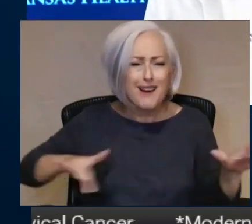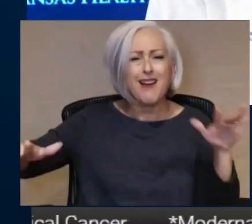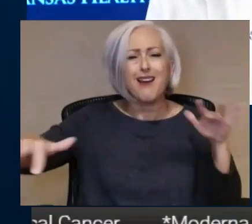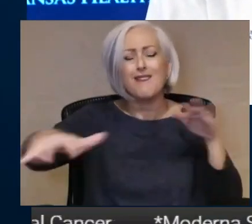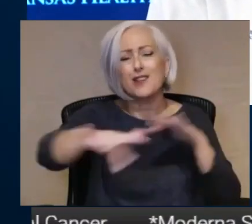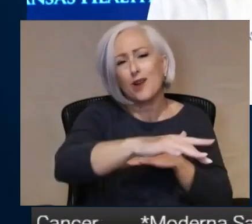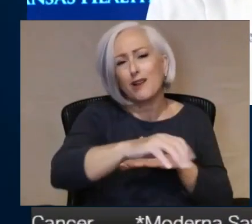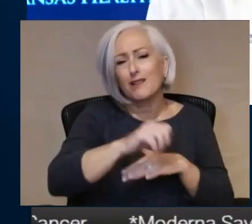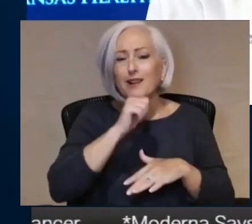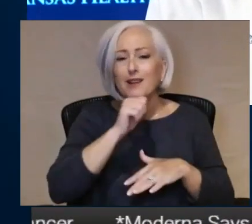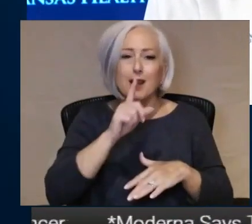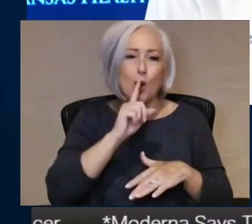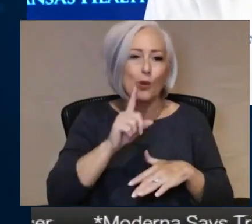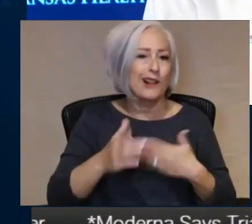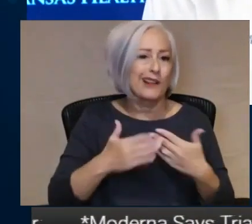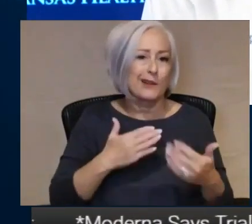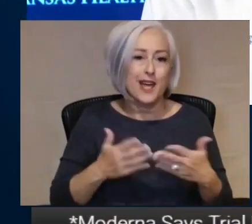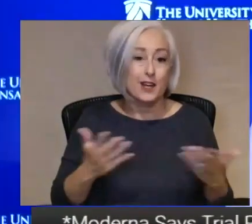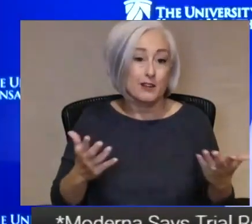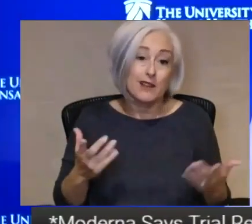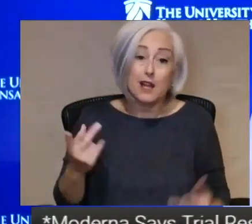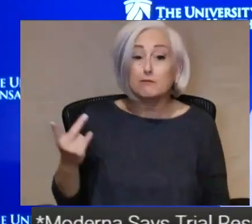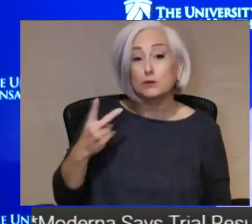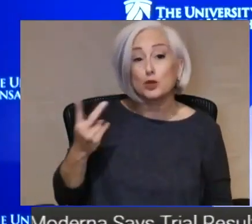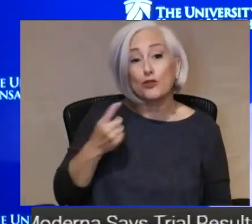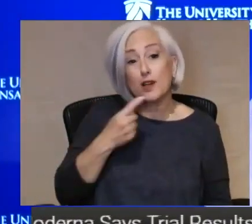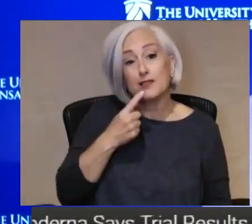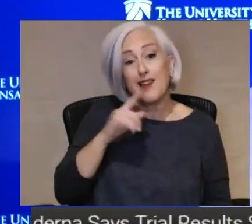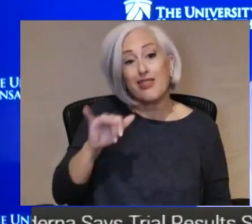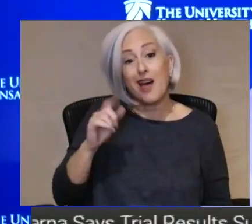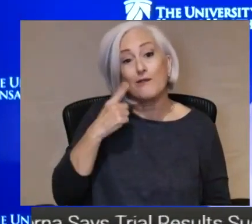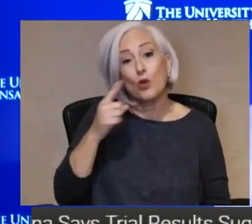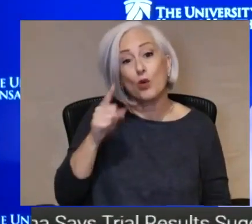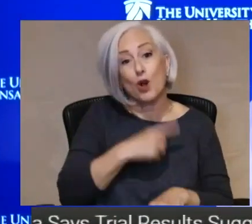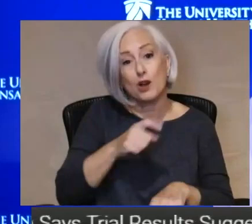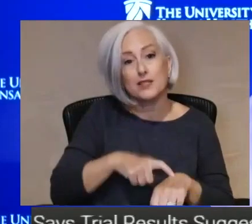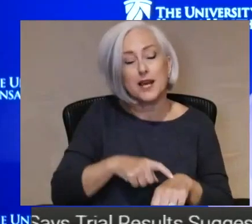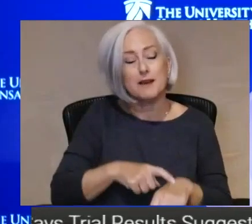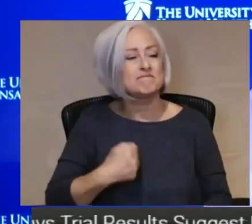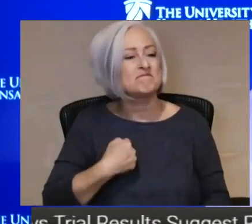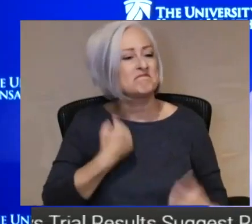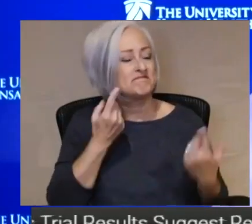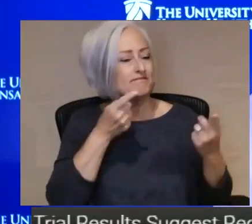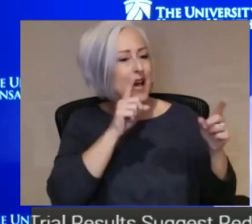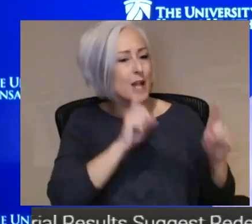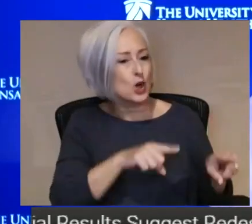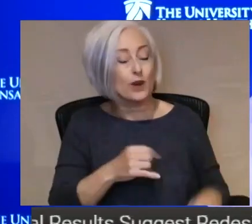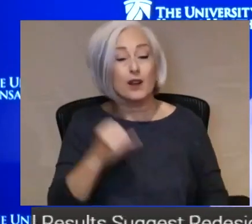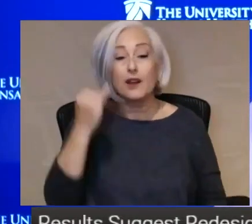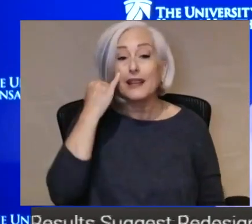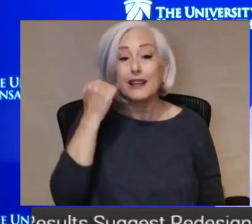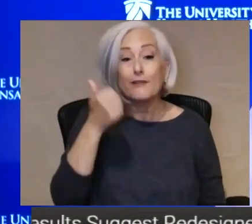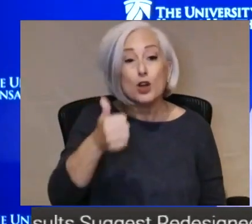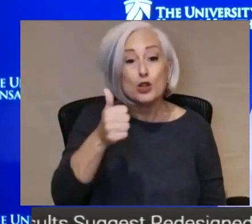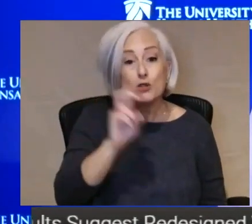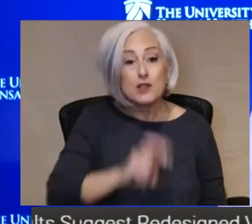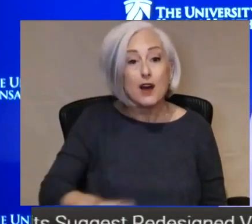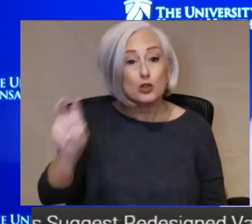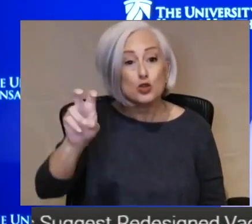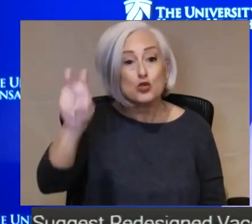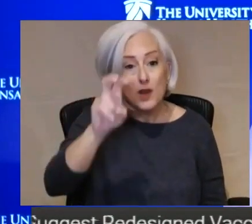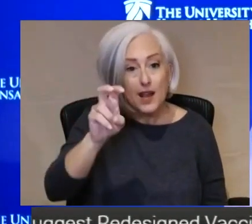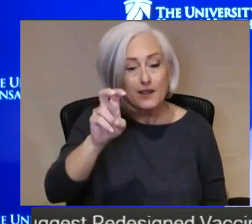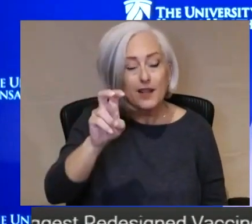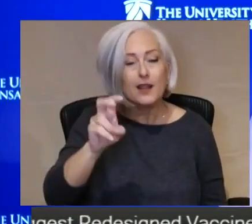you and I have been kind of saying that for a while. Yeah, and I agree with that. I think if you are traveling, I would absolutely recommend you be up to date